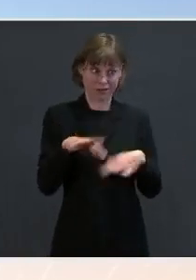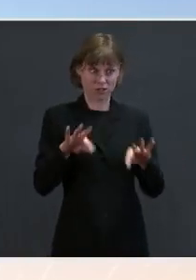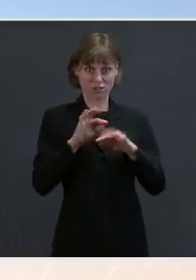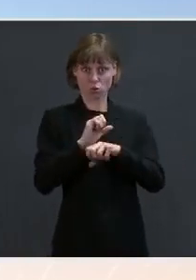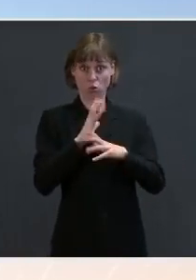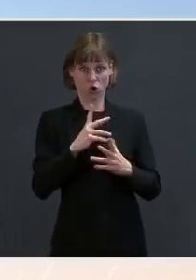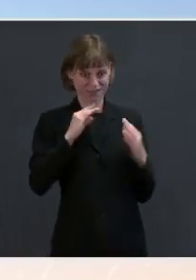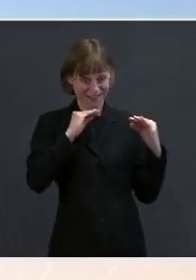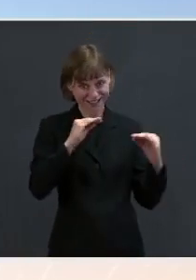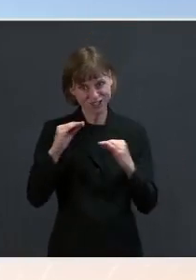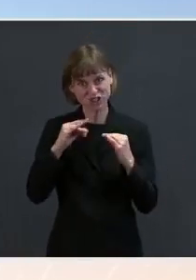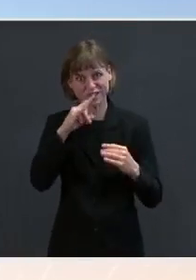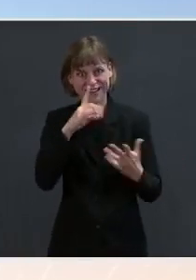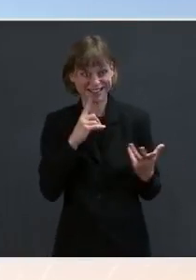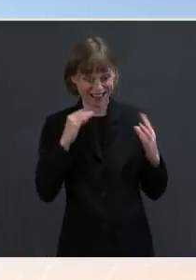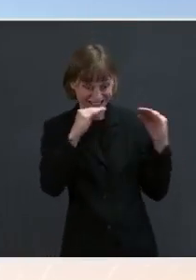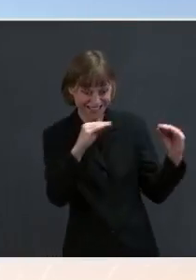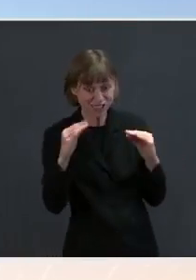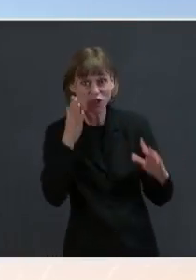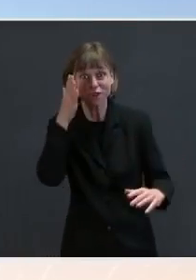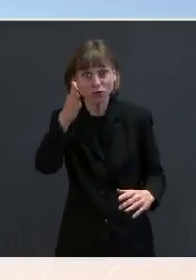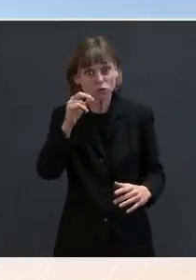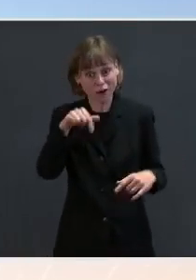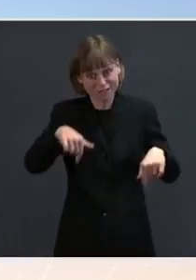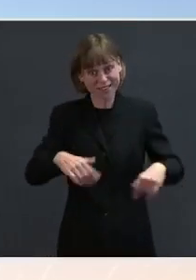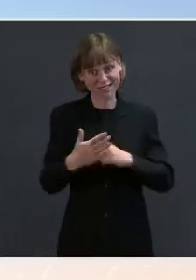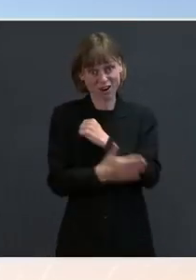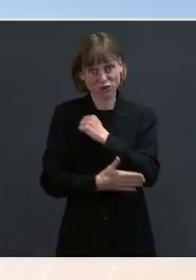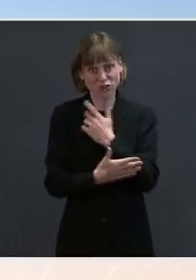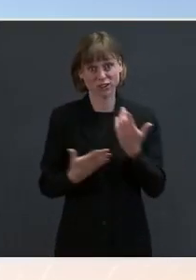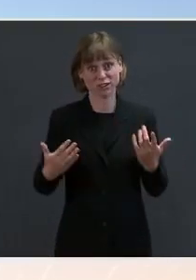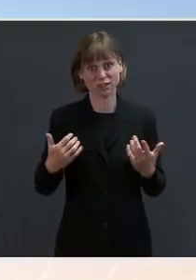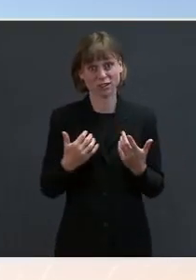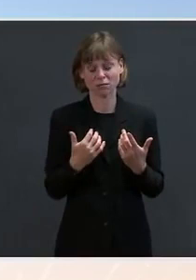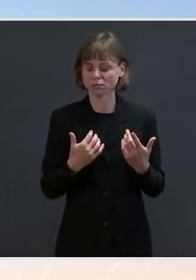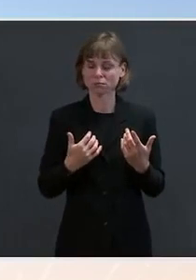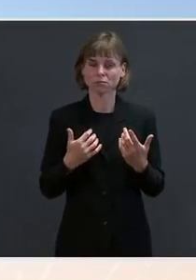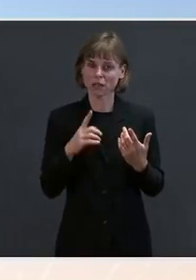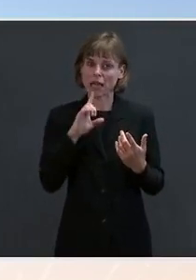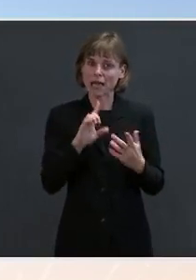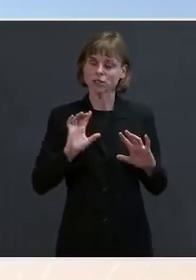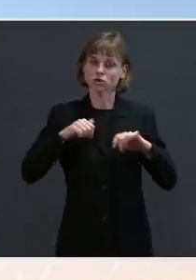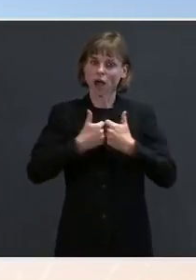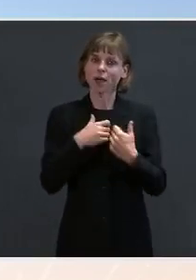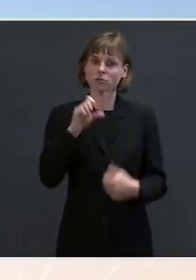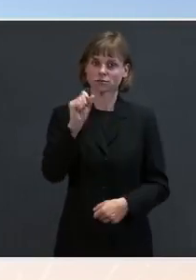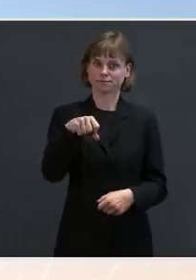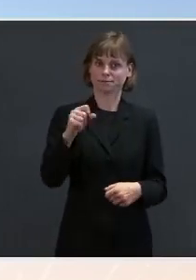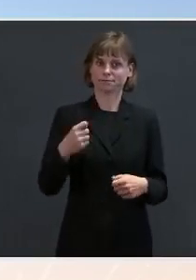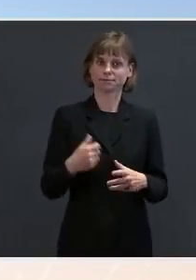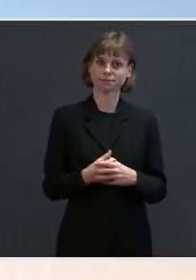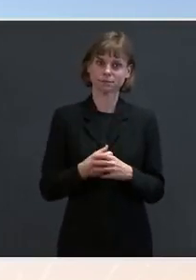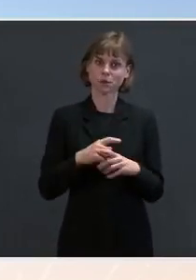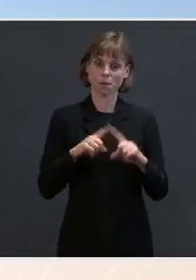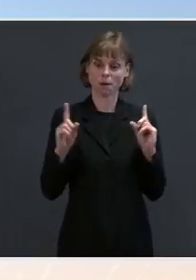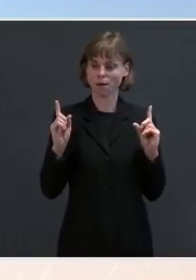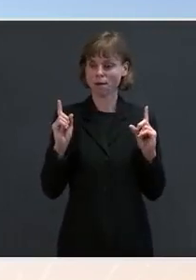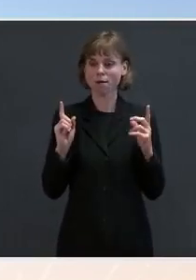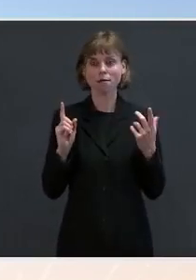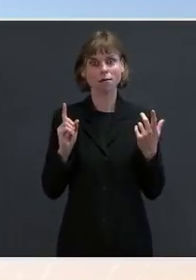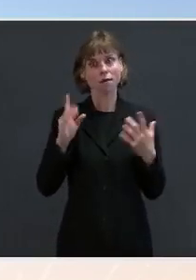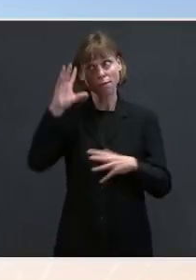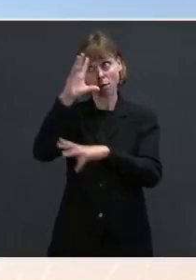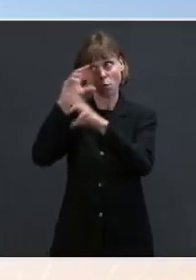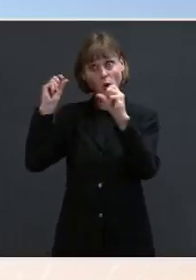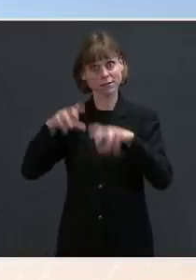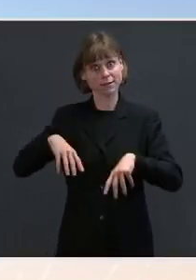our kids, educating the future of the country. So, you know, this is a challenging issue, but this is a step where the president could